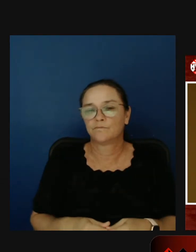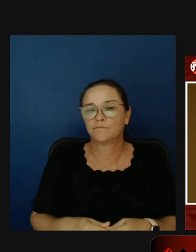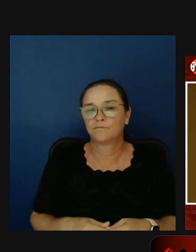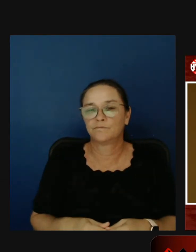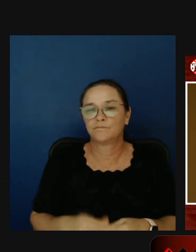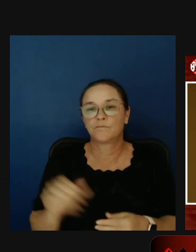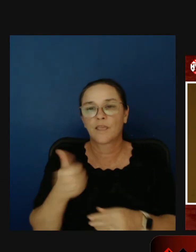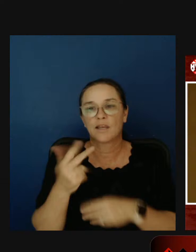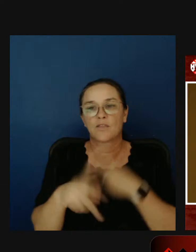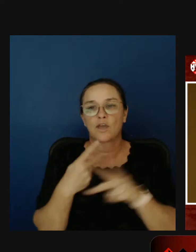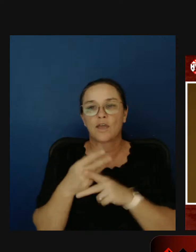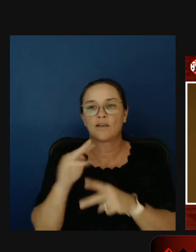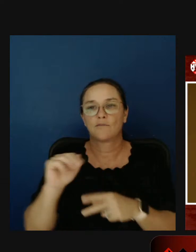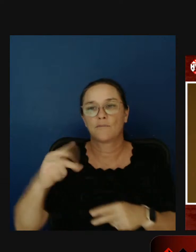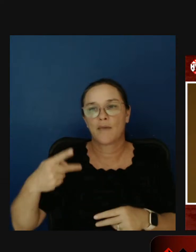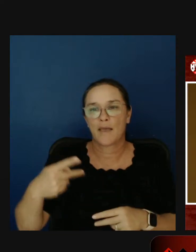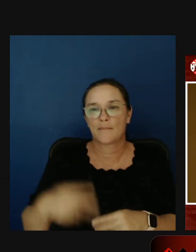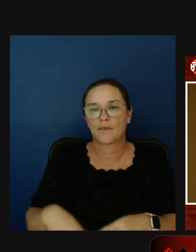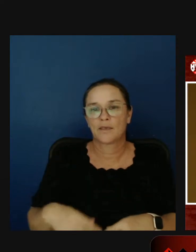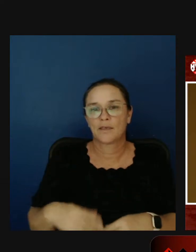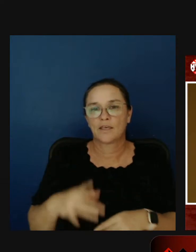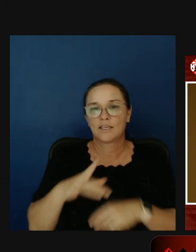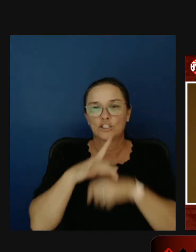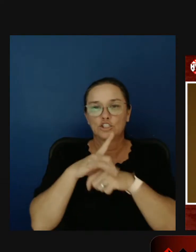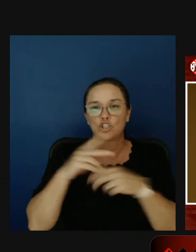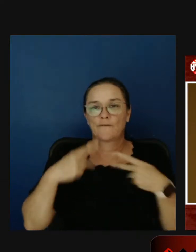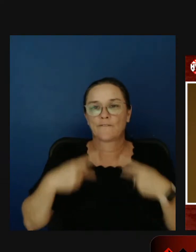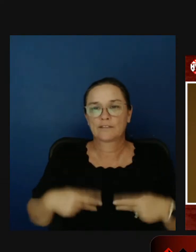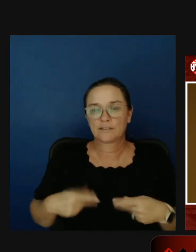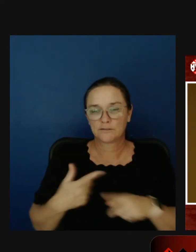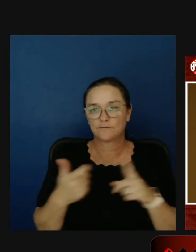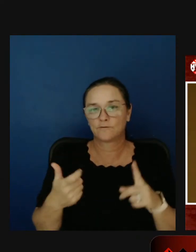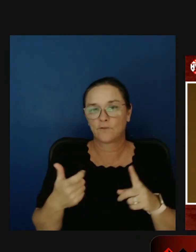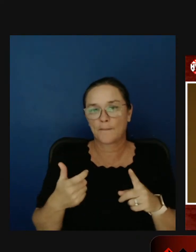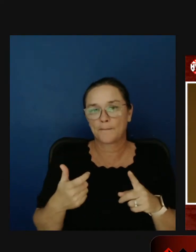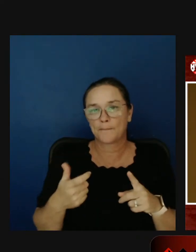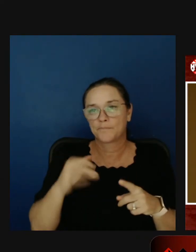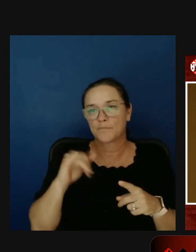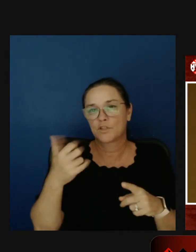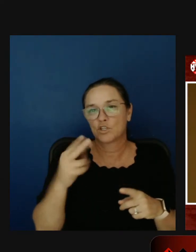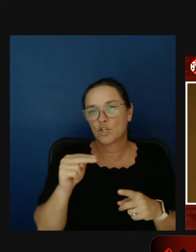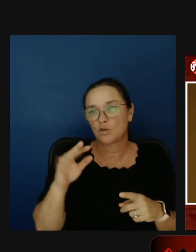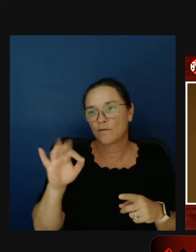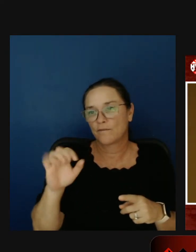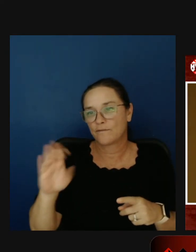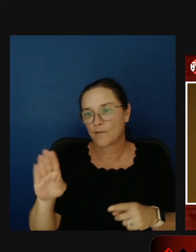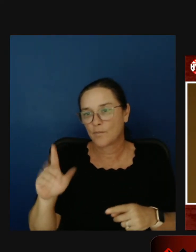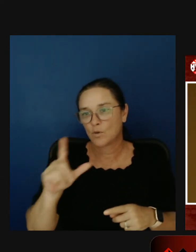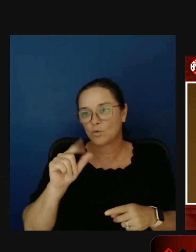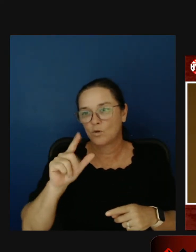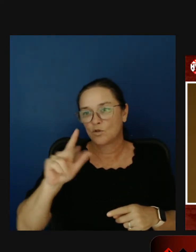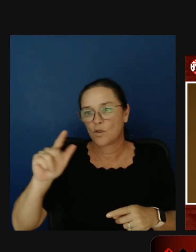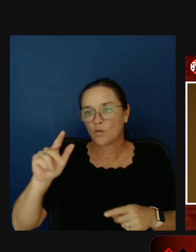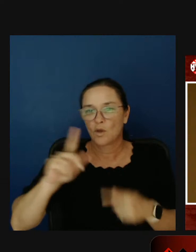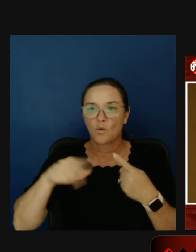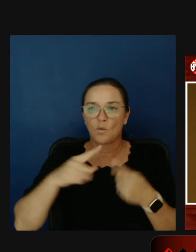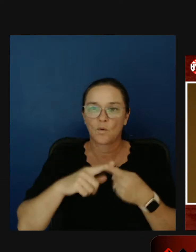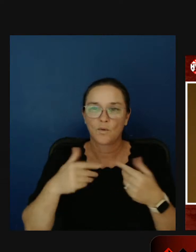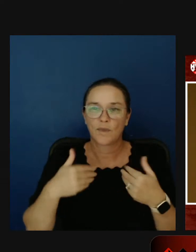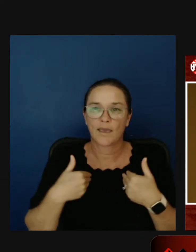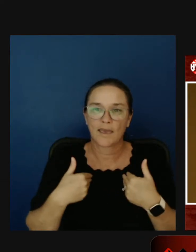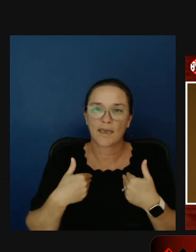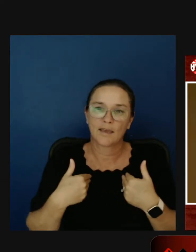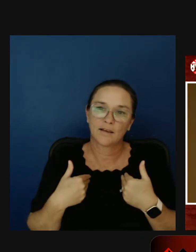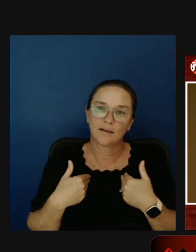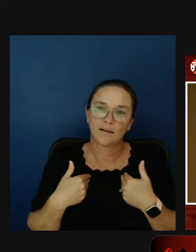Another type of map, geophysics in this case, from kind of January, February 2023, when we had that